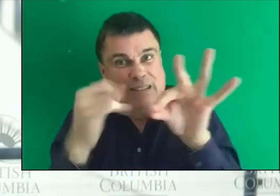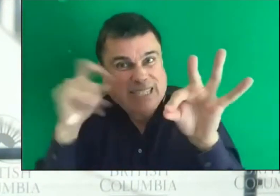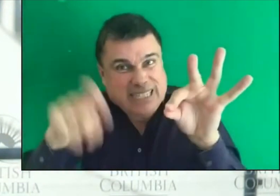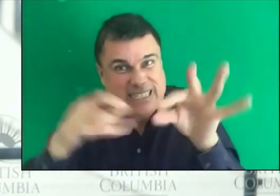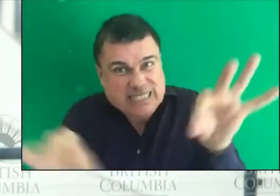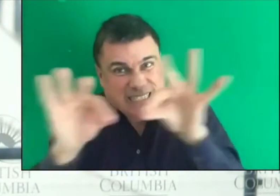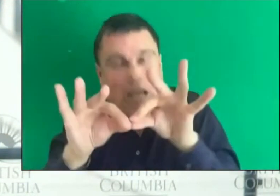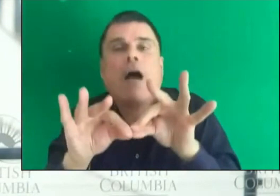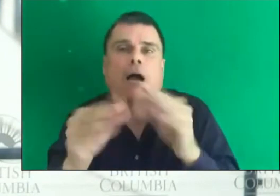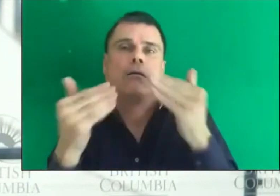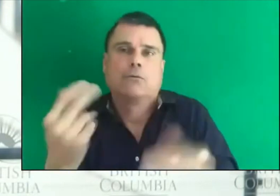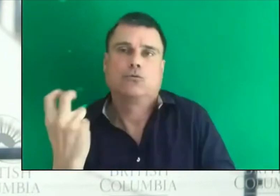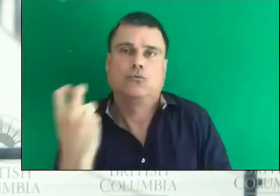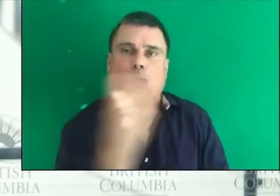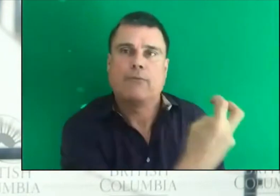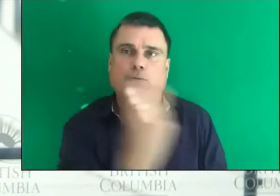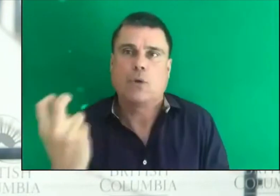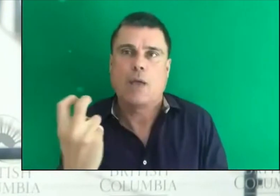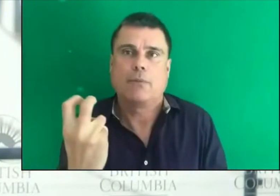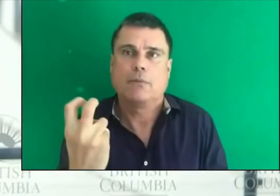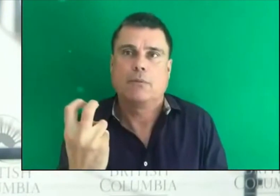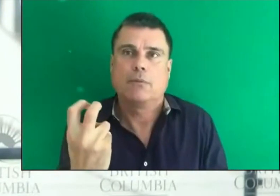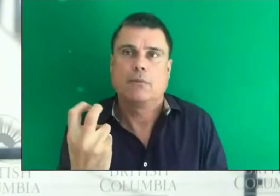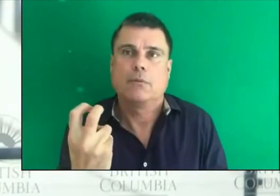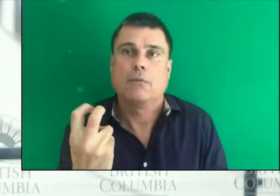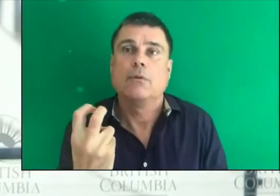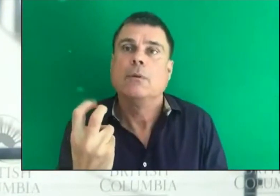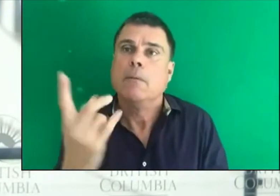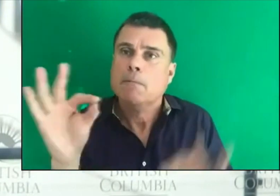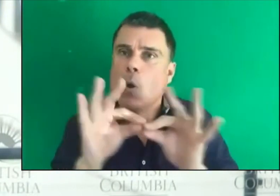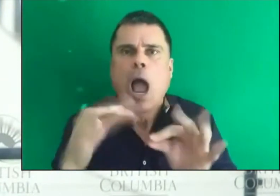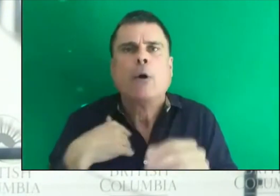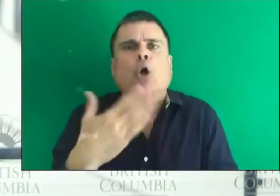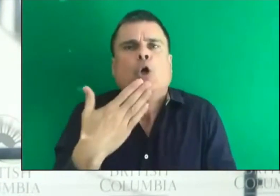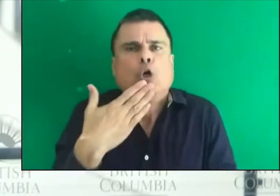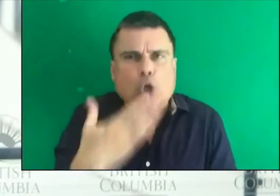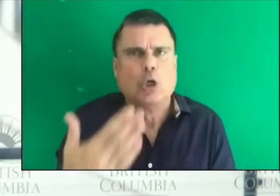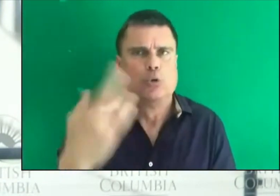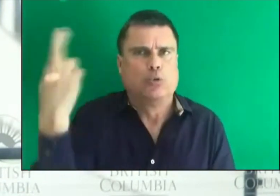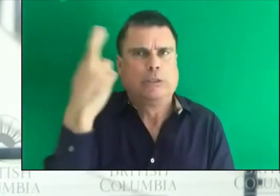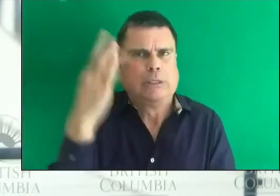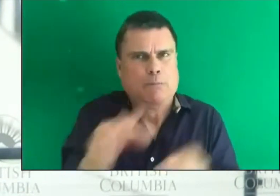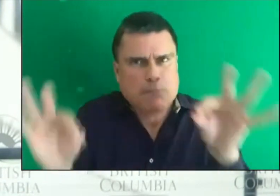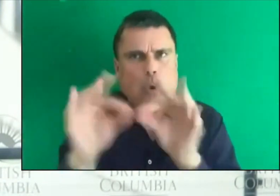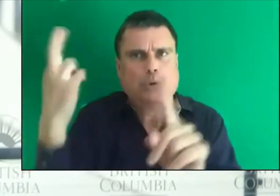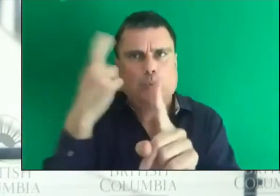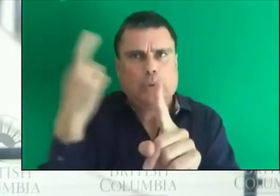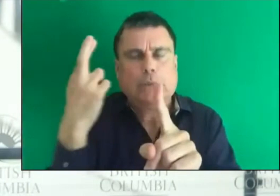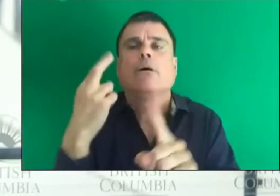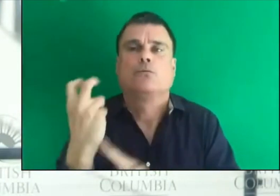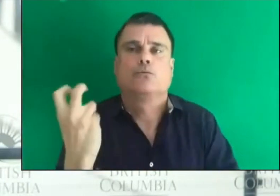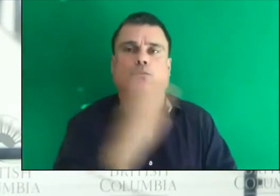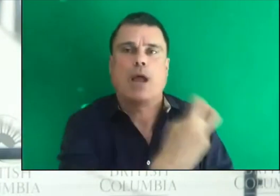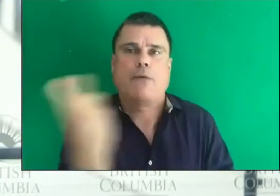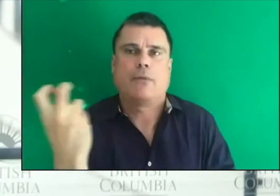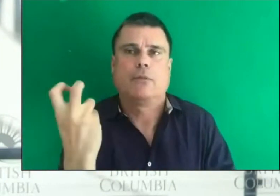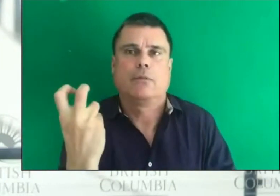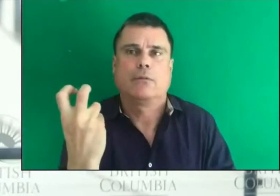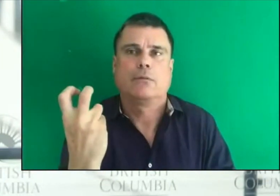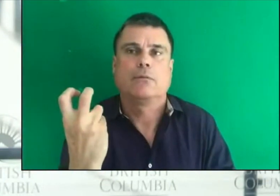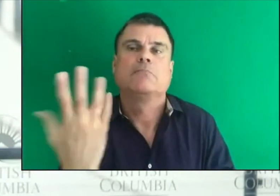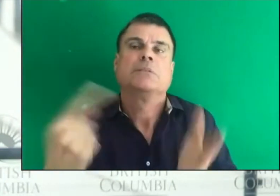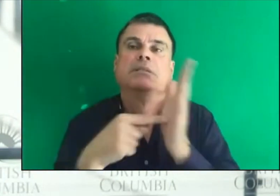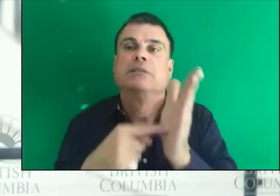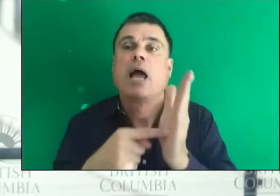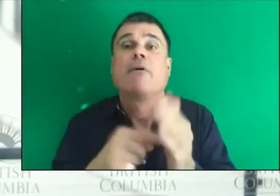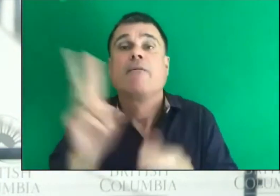a recommendation in the very strongest terms that right now we need to go back to what we were doing in